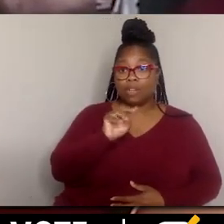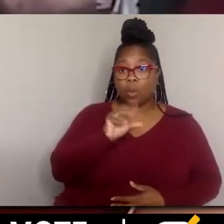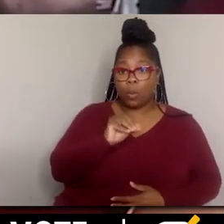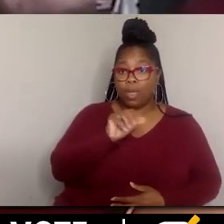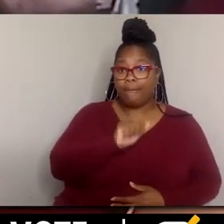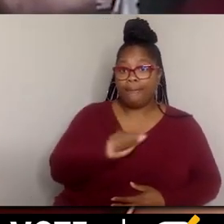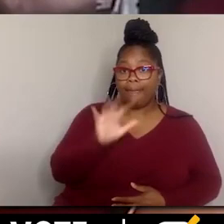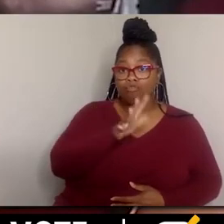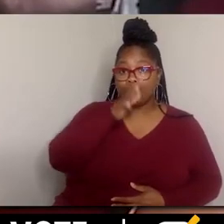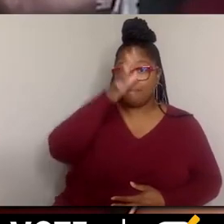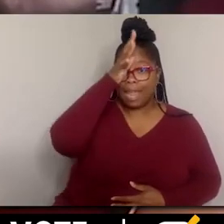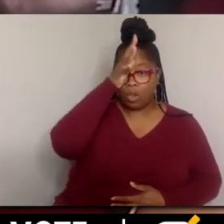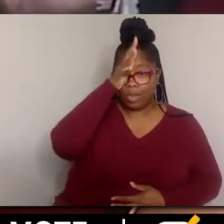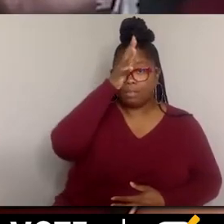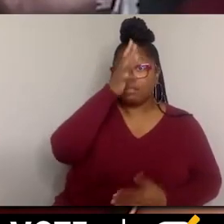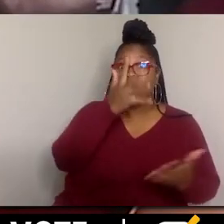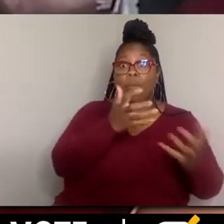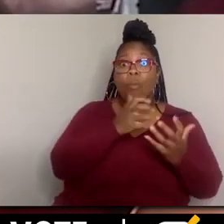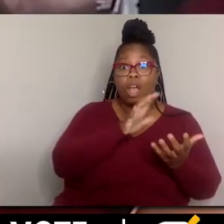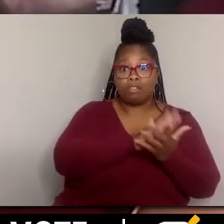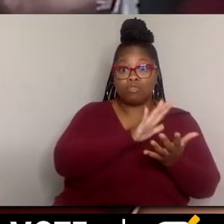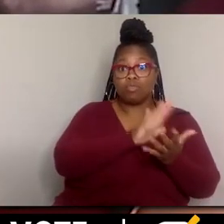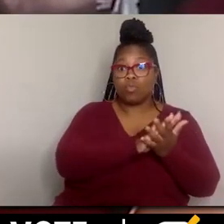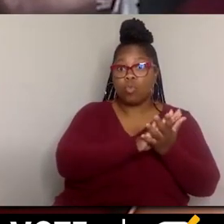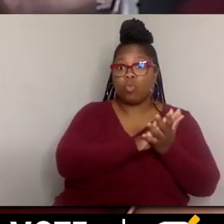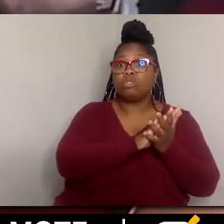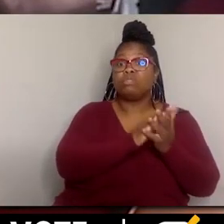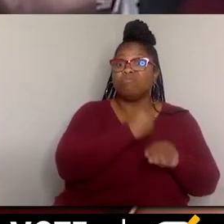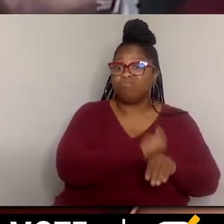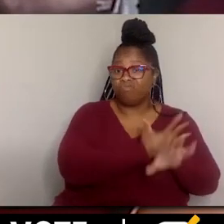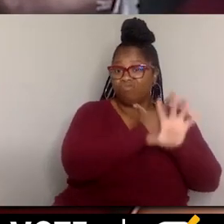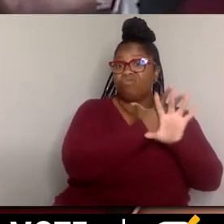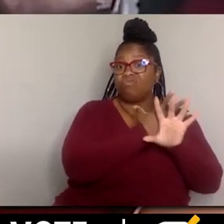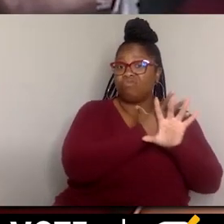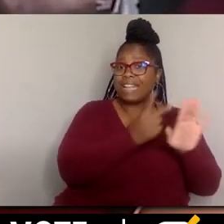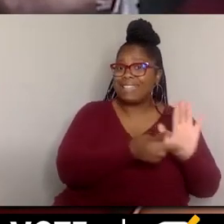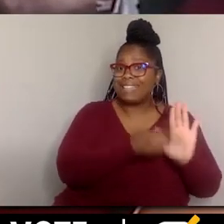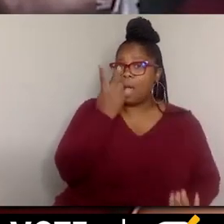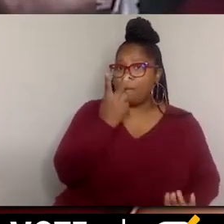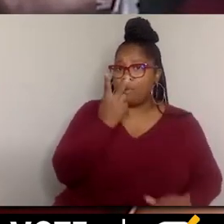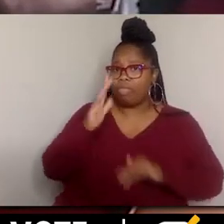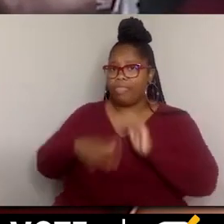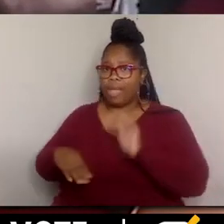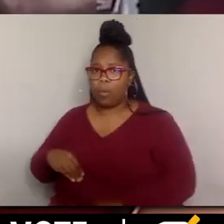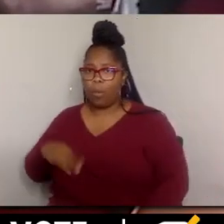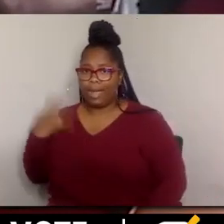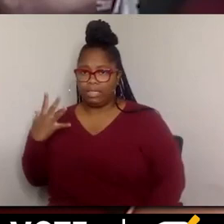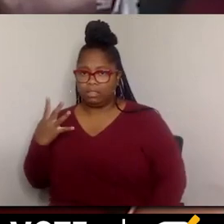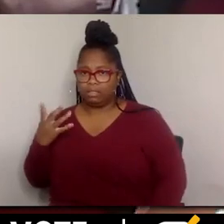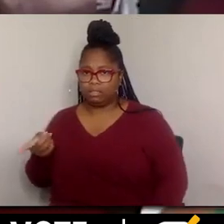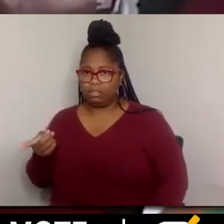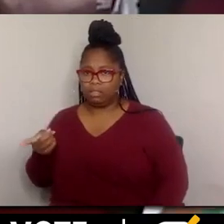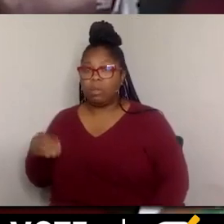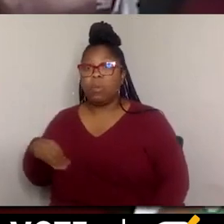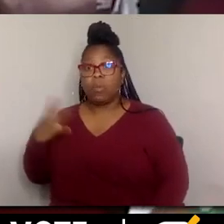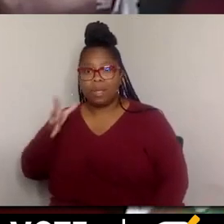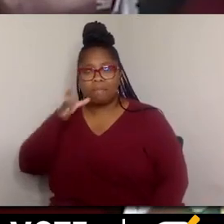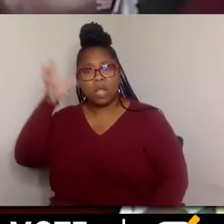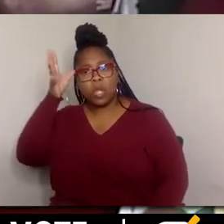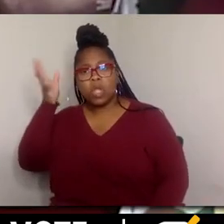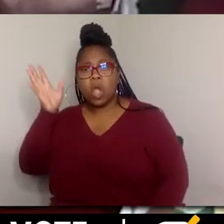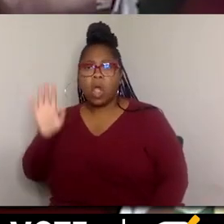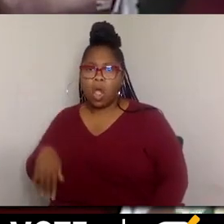parents wanted schools to be remote compared to white parents. A majority of parents who made